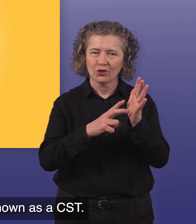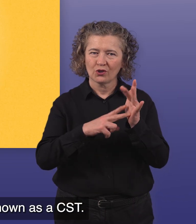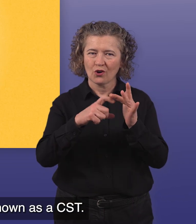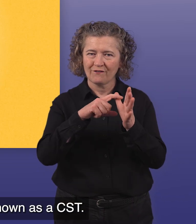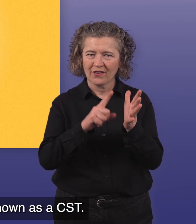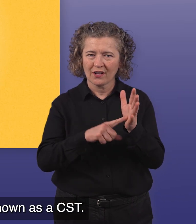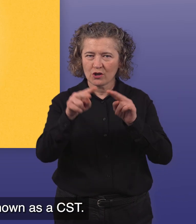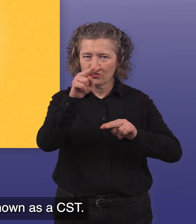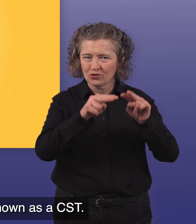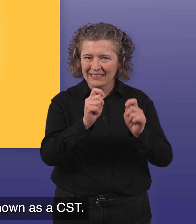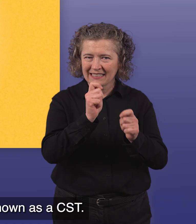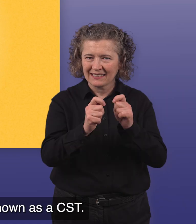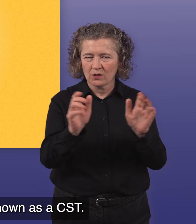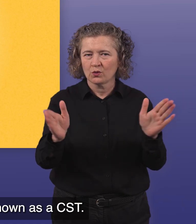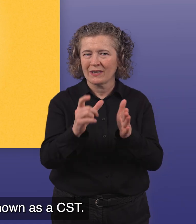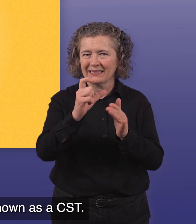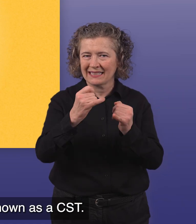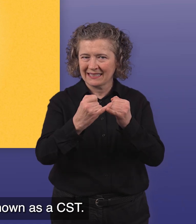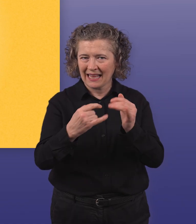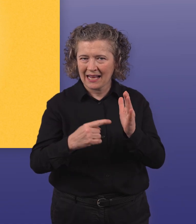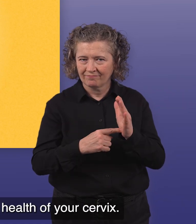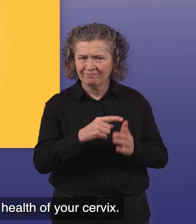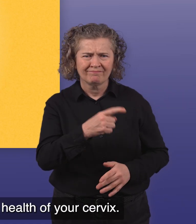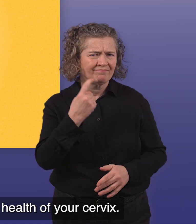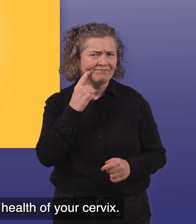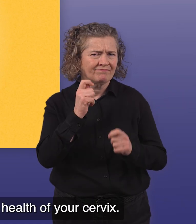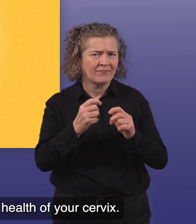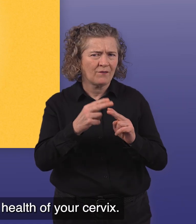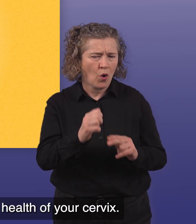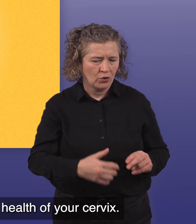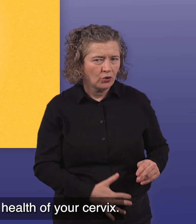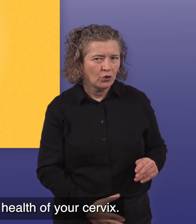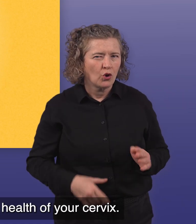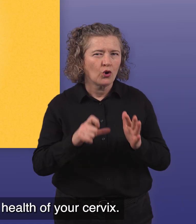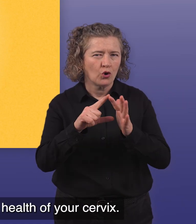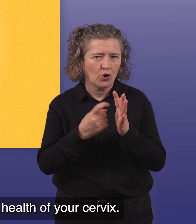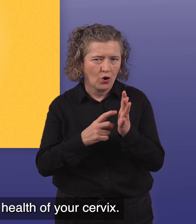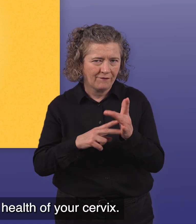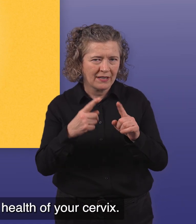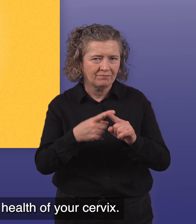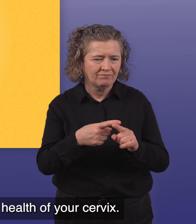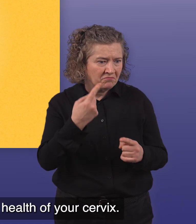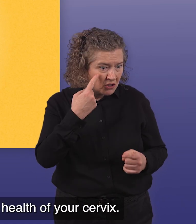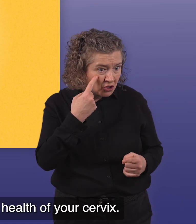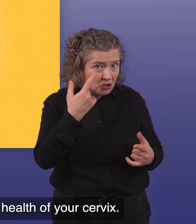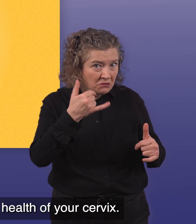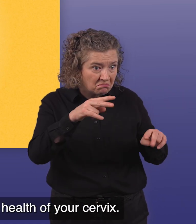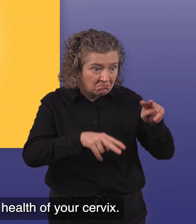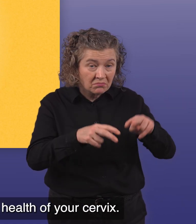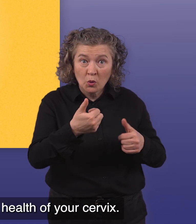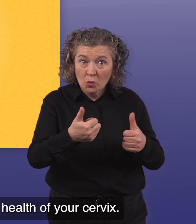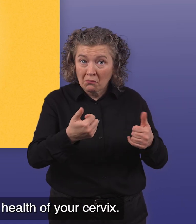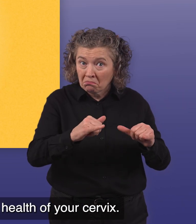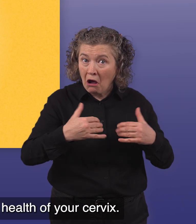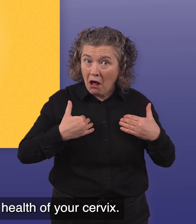A cervical screening test is known as a CST. It is a simple test used to check the health of your cervix.